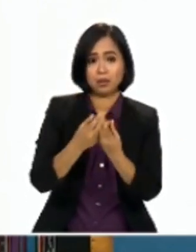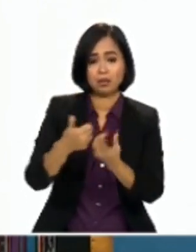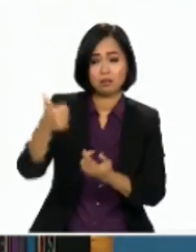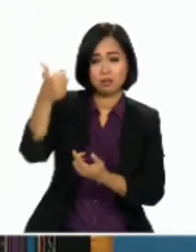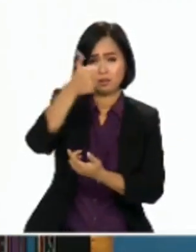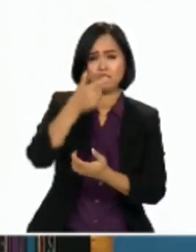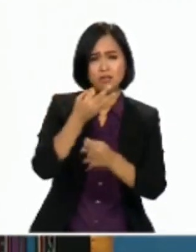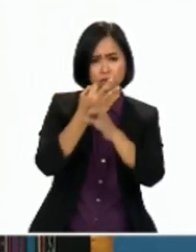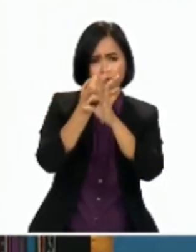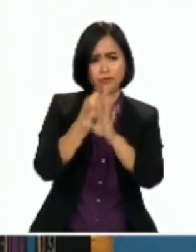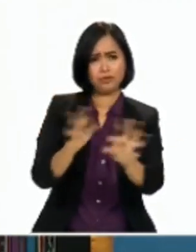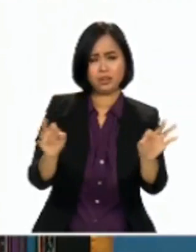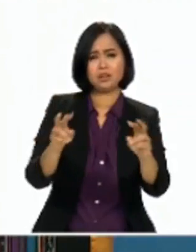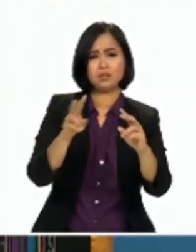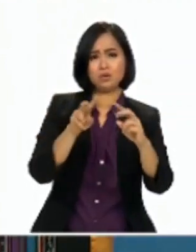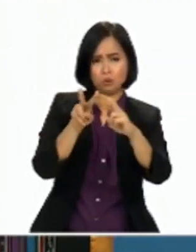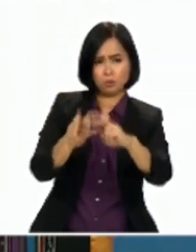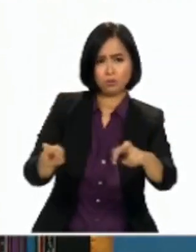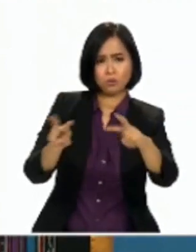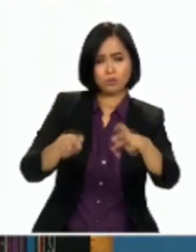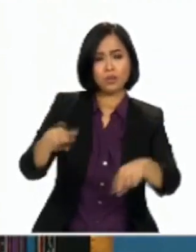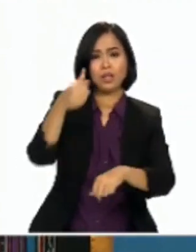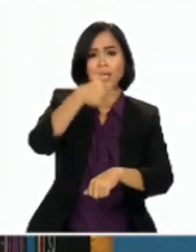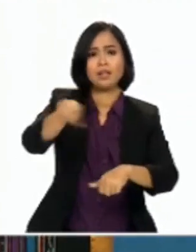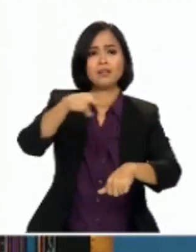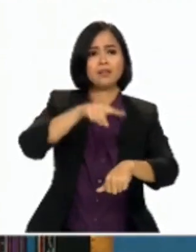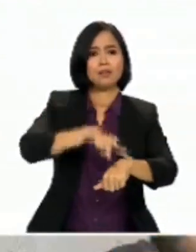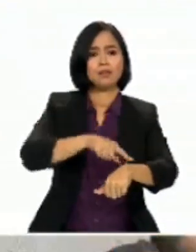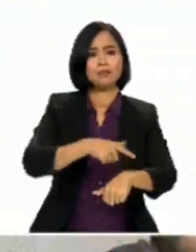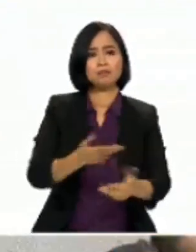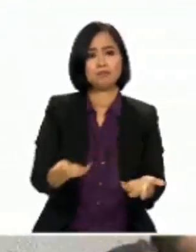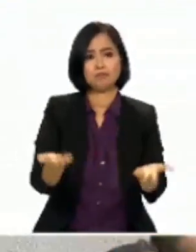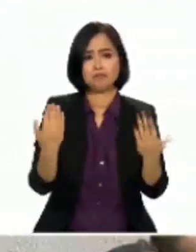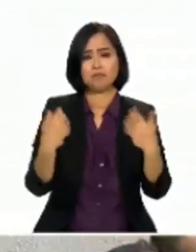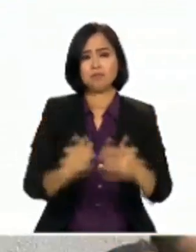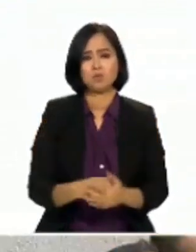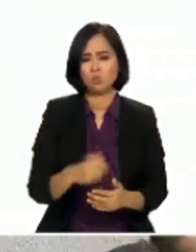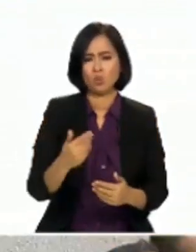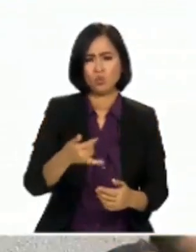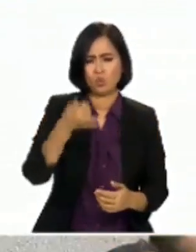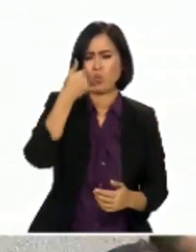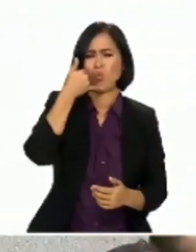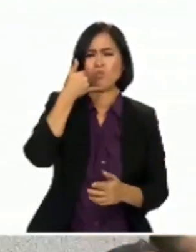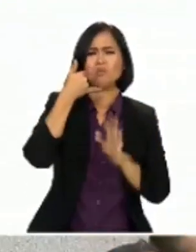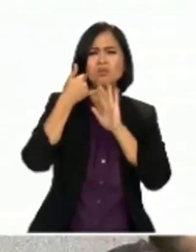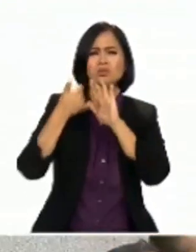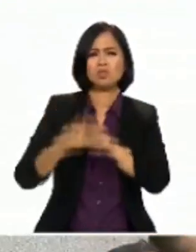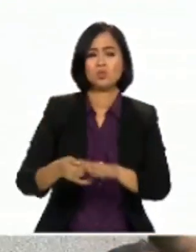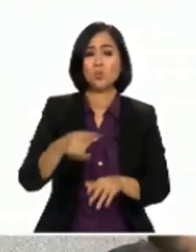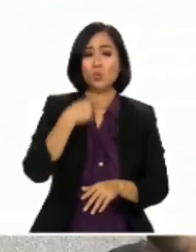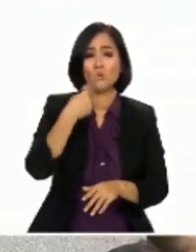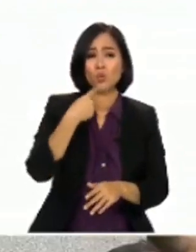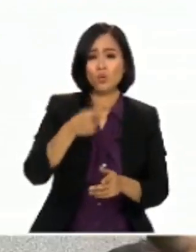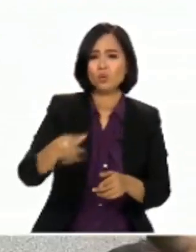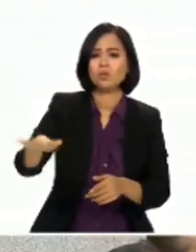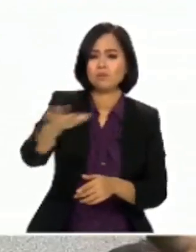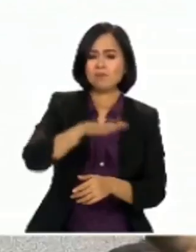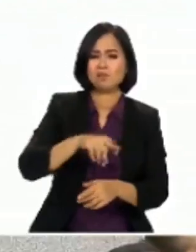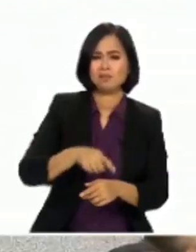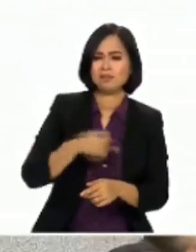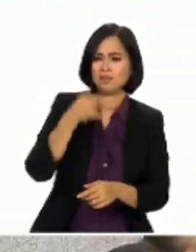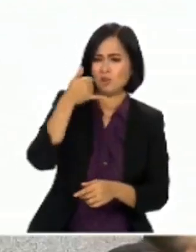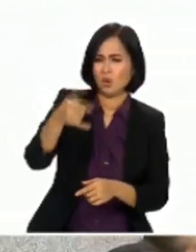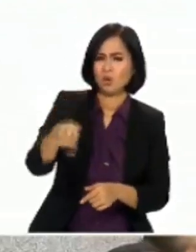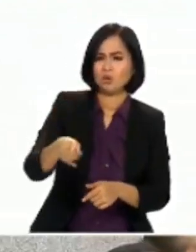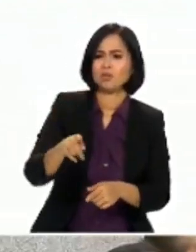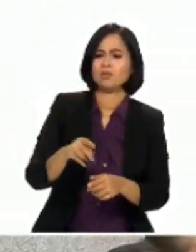to open the investigation anytime. You do not have to call me. Call the idiots, expose them, and send them